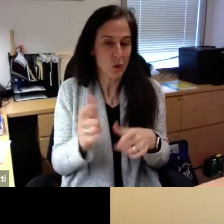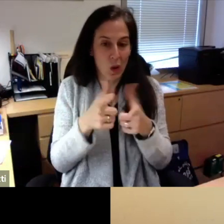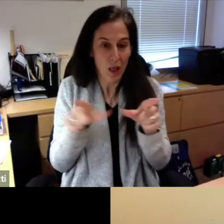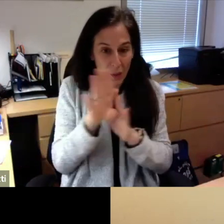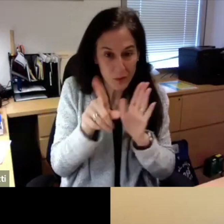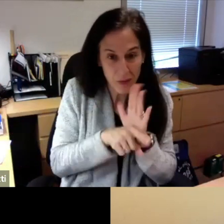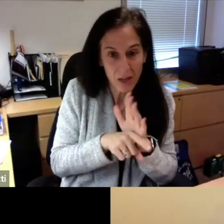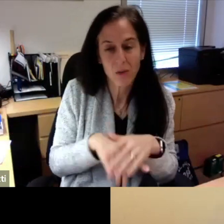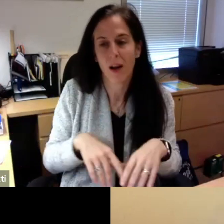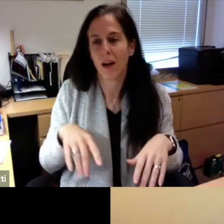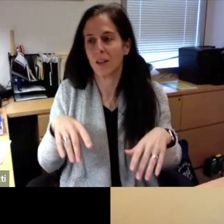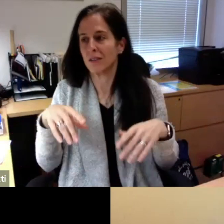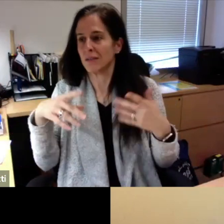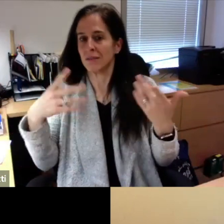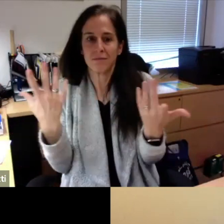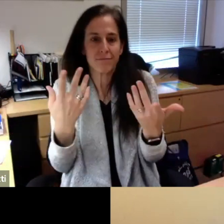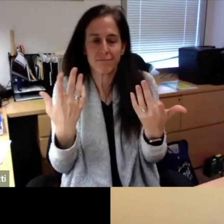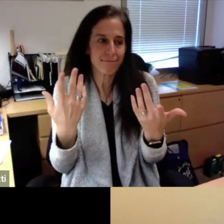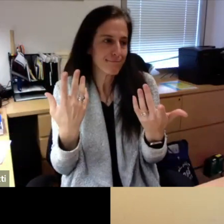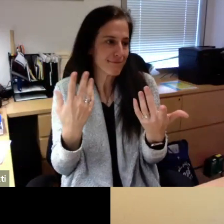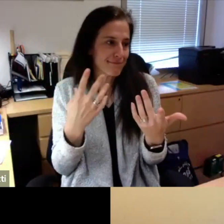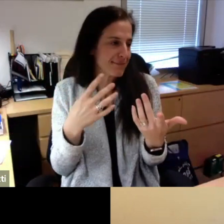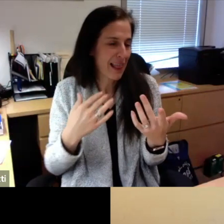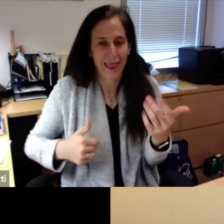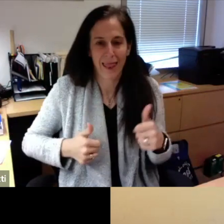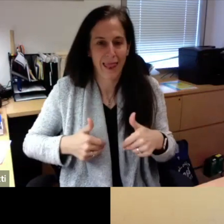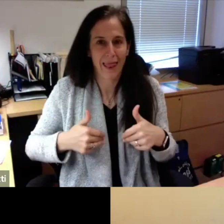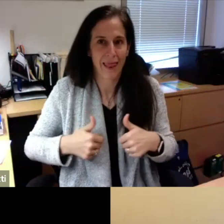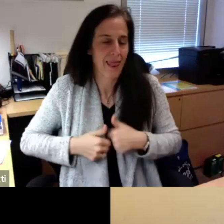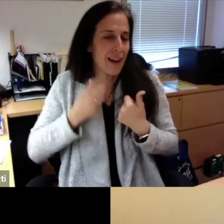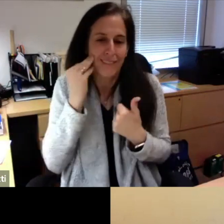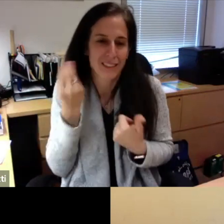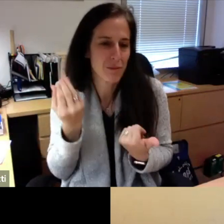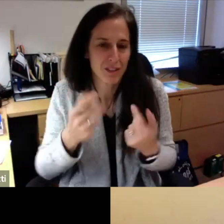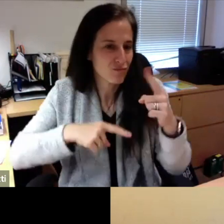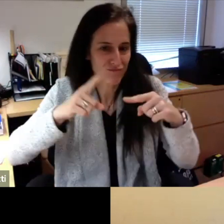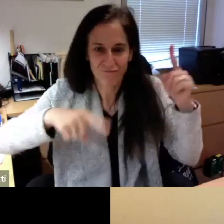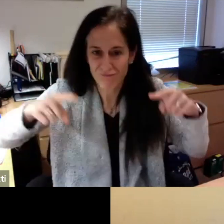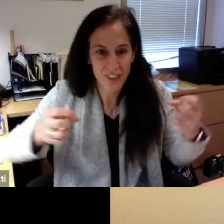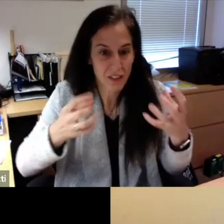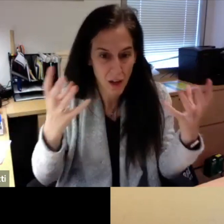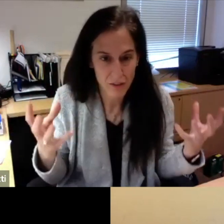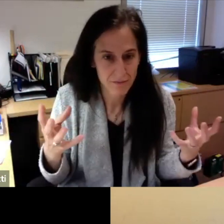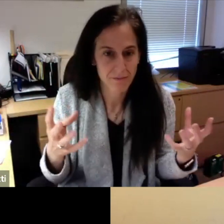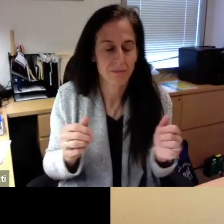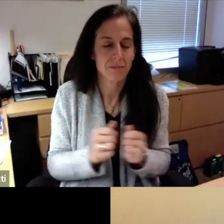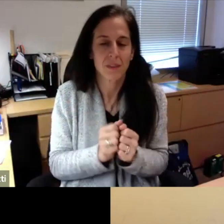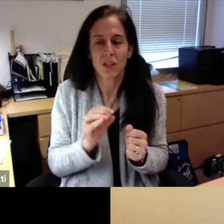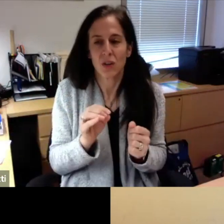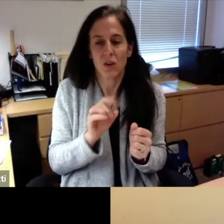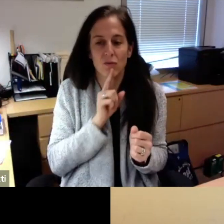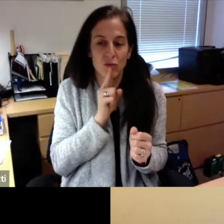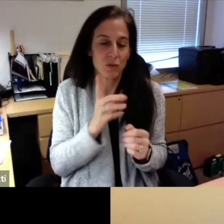also in terms of language background, so diversity of language background and life experience, just so many other